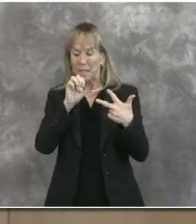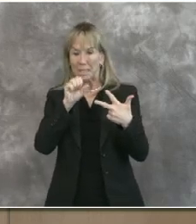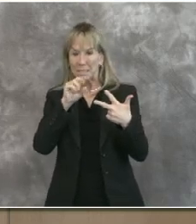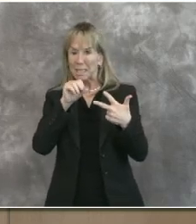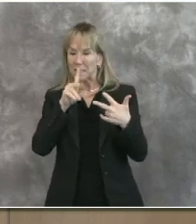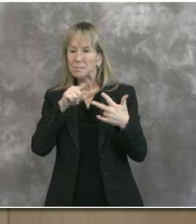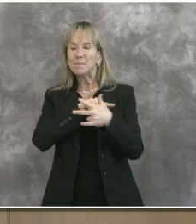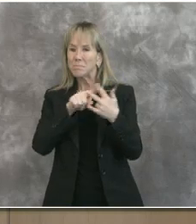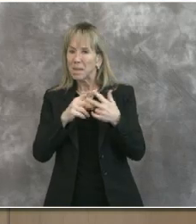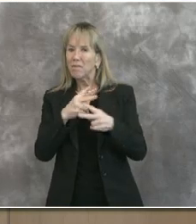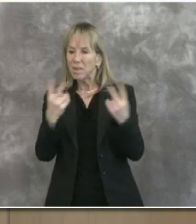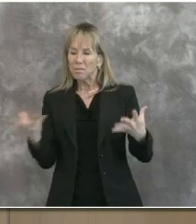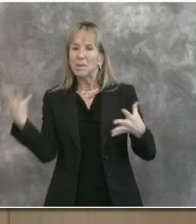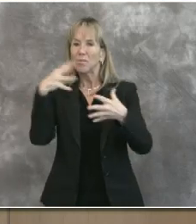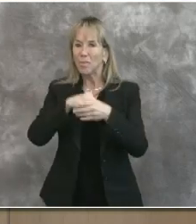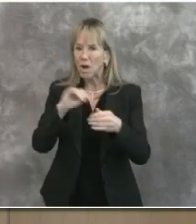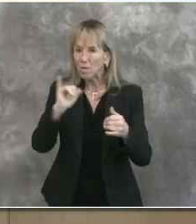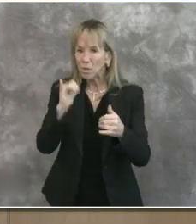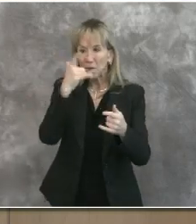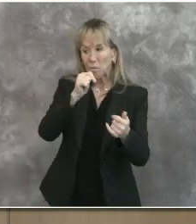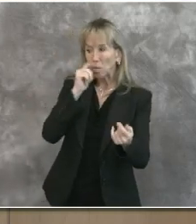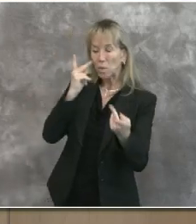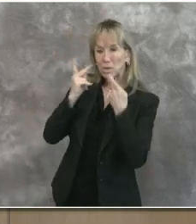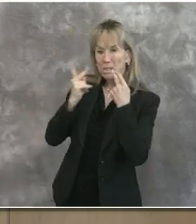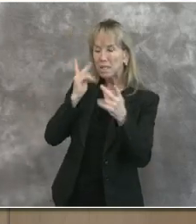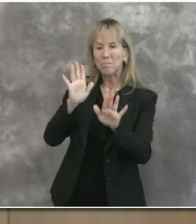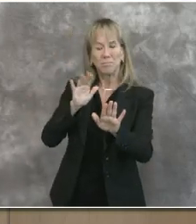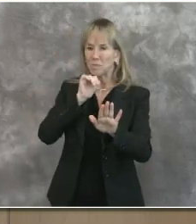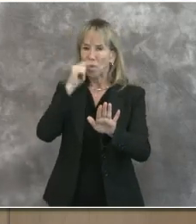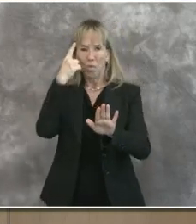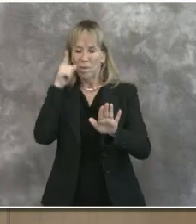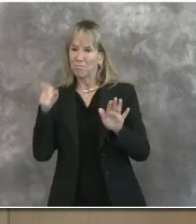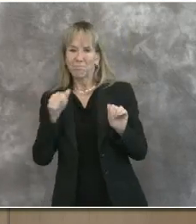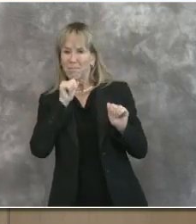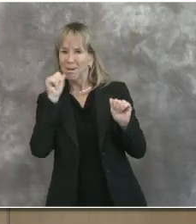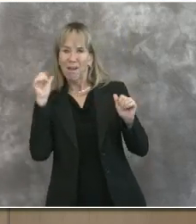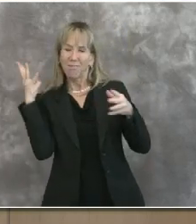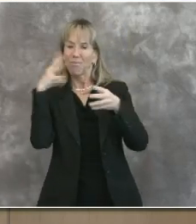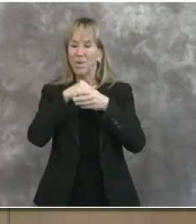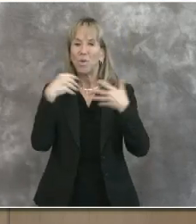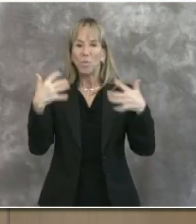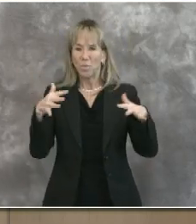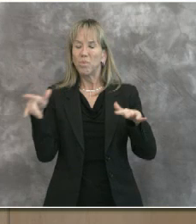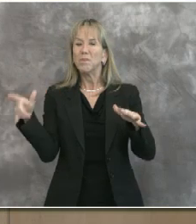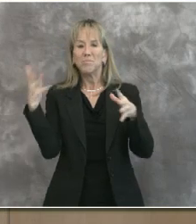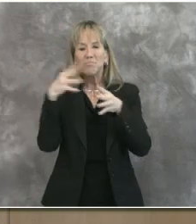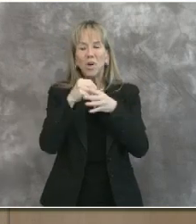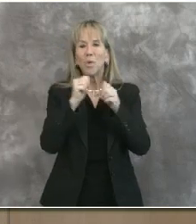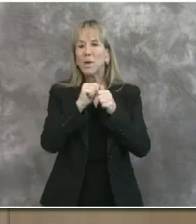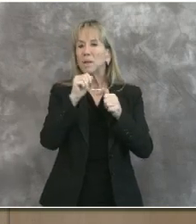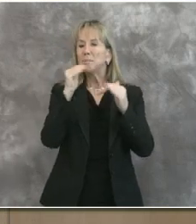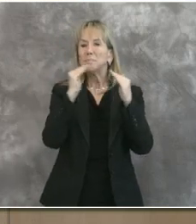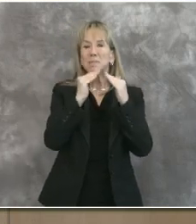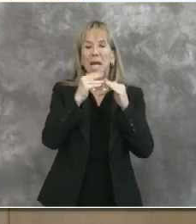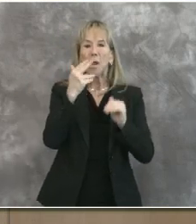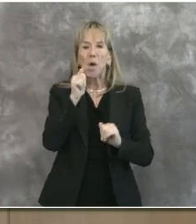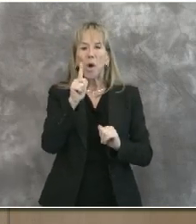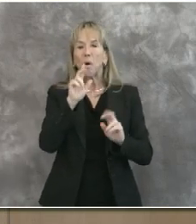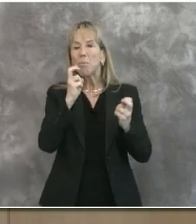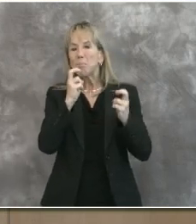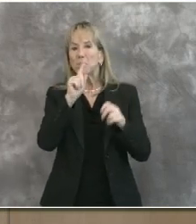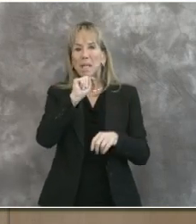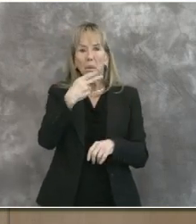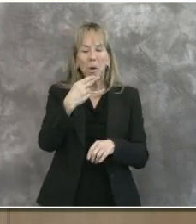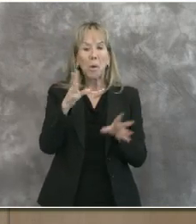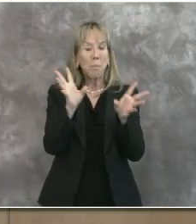you they are. They're holding virtual town hall meetings. They're helping to gather needed equipment. I know Supervisor